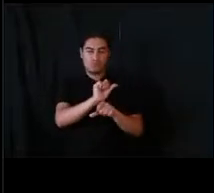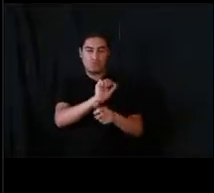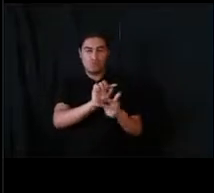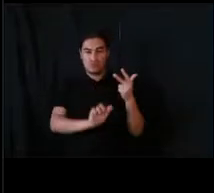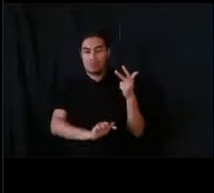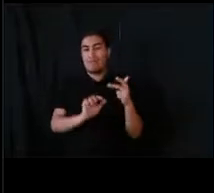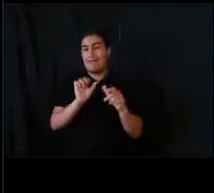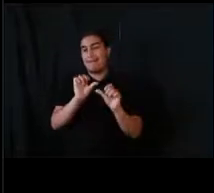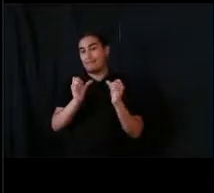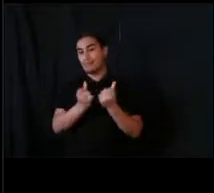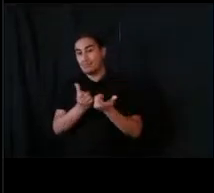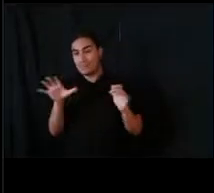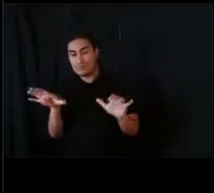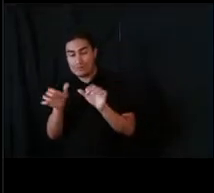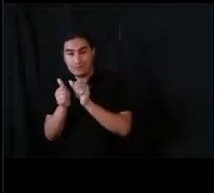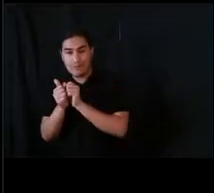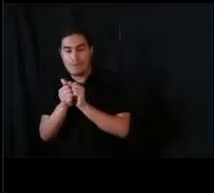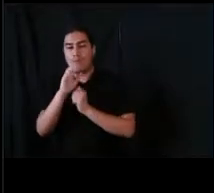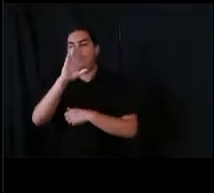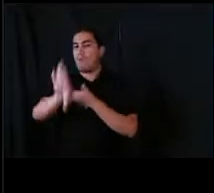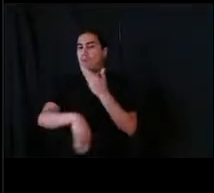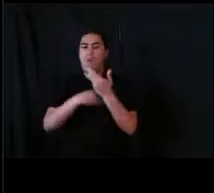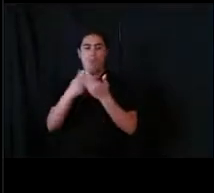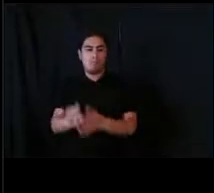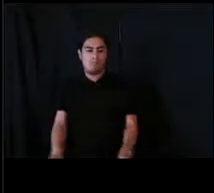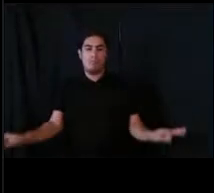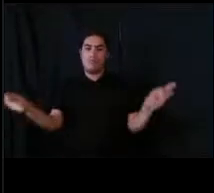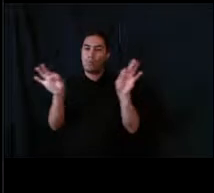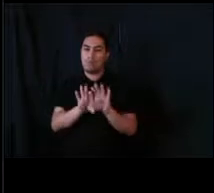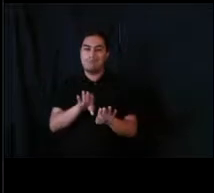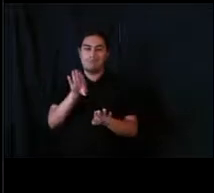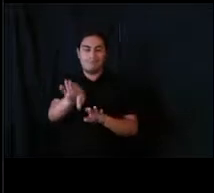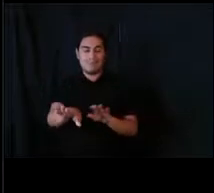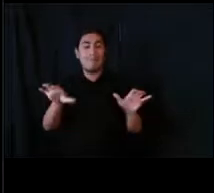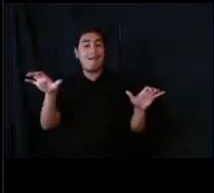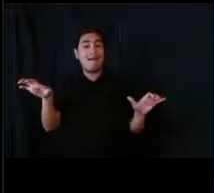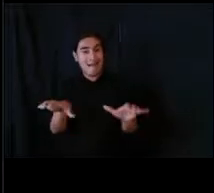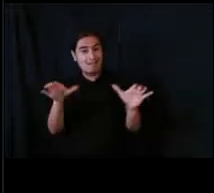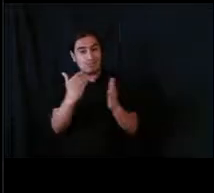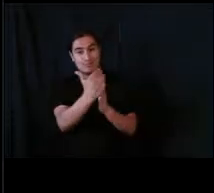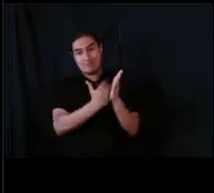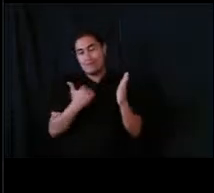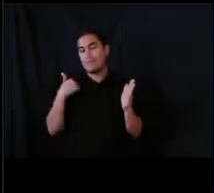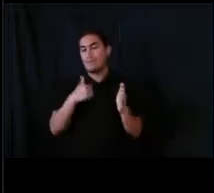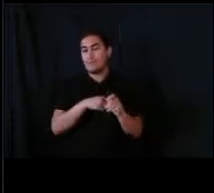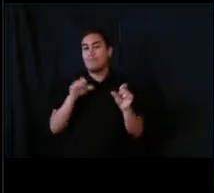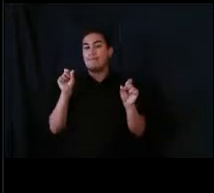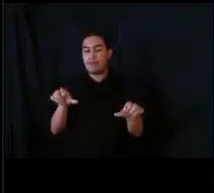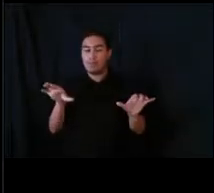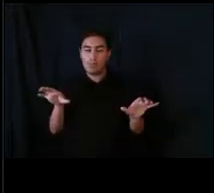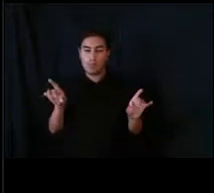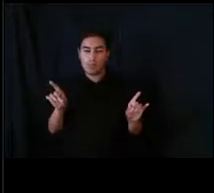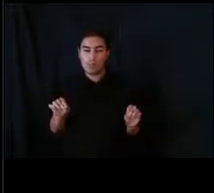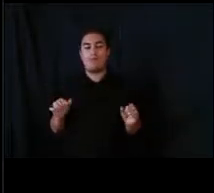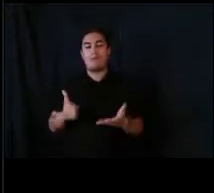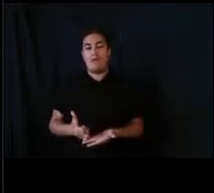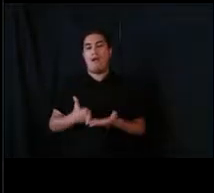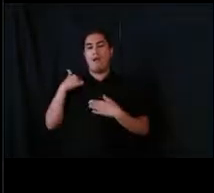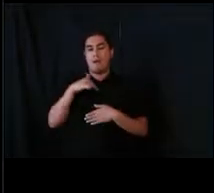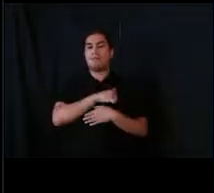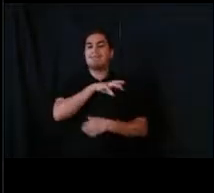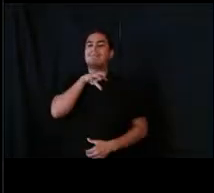together are all key steps um actionable steps that will help us you know follow up and and continue to